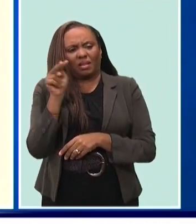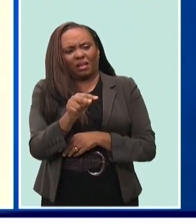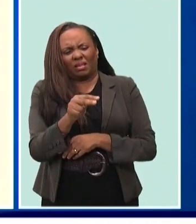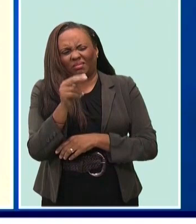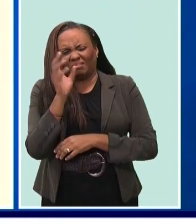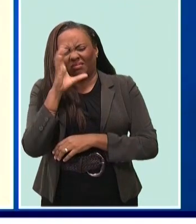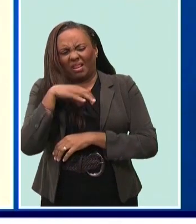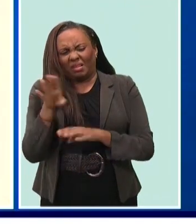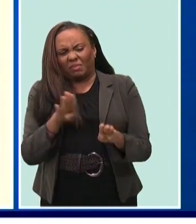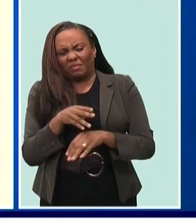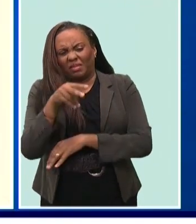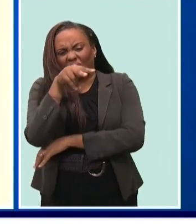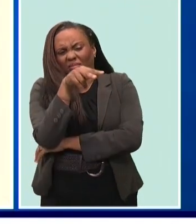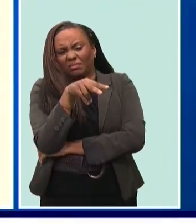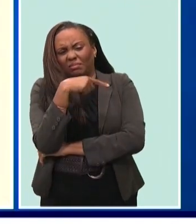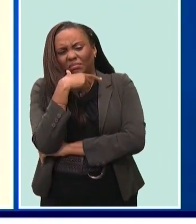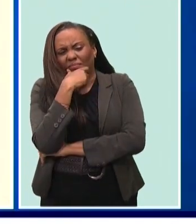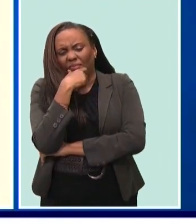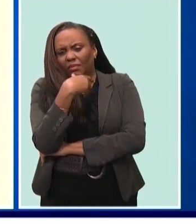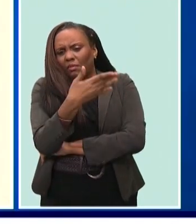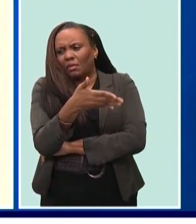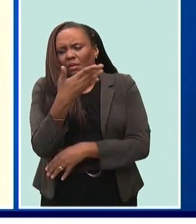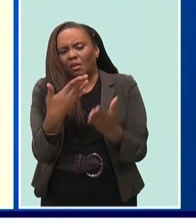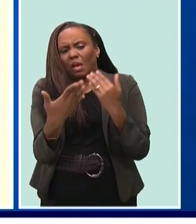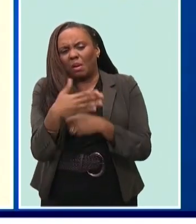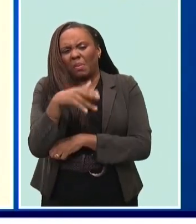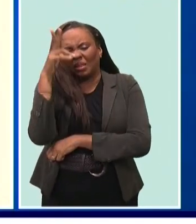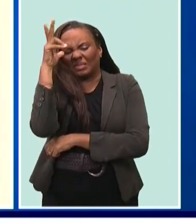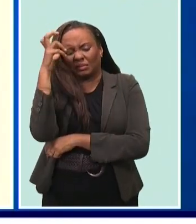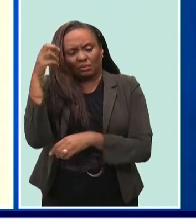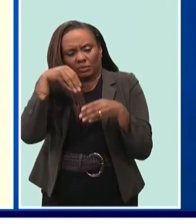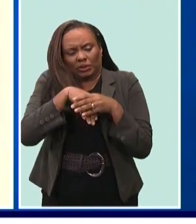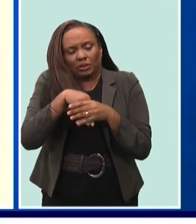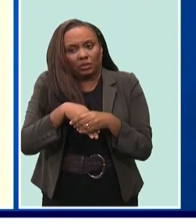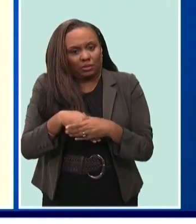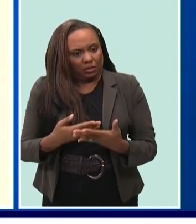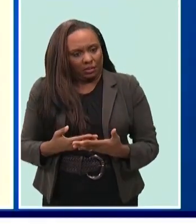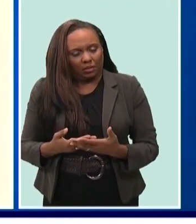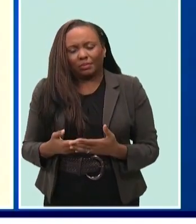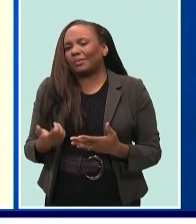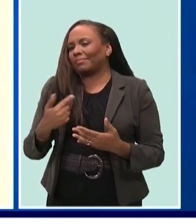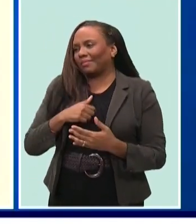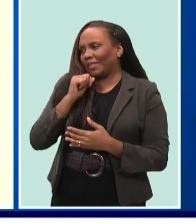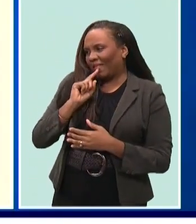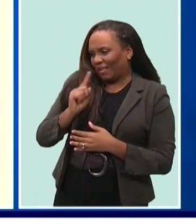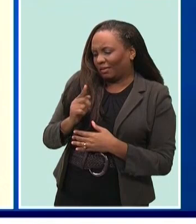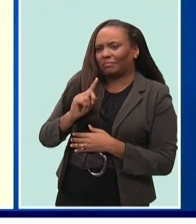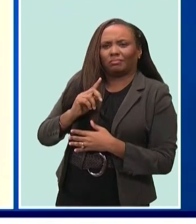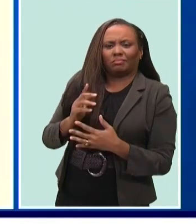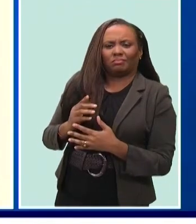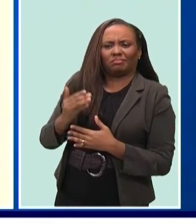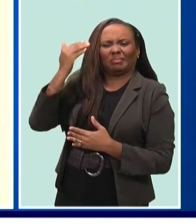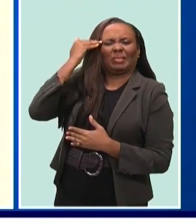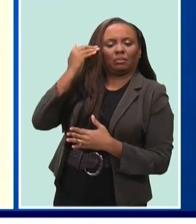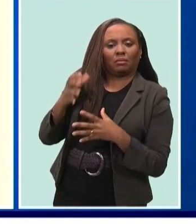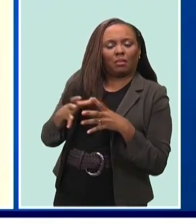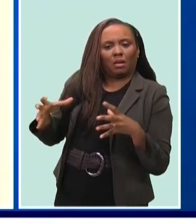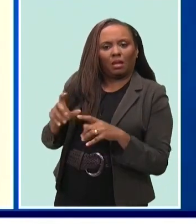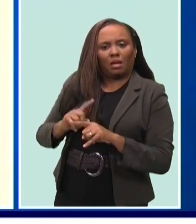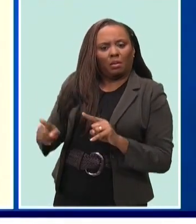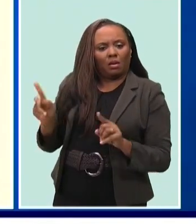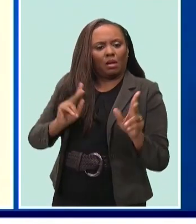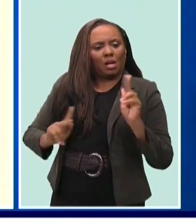behavior, as demon possession. So it's not something with which I am very familiar, but I know that exorcism